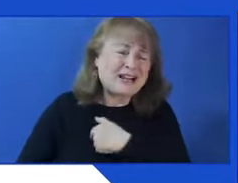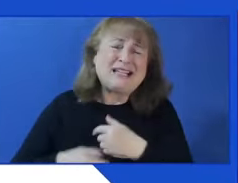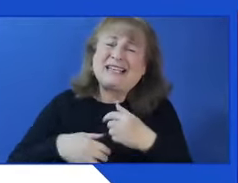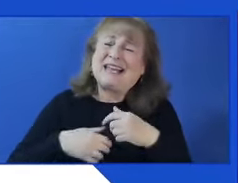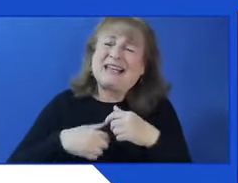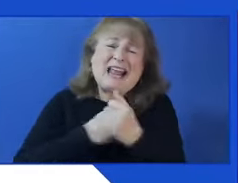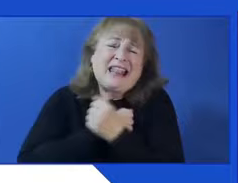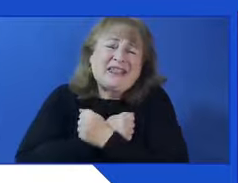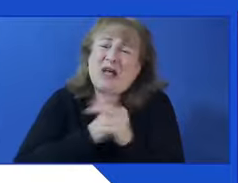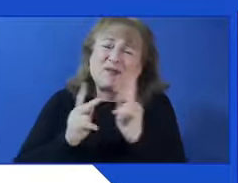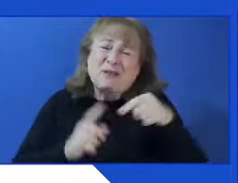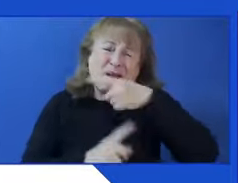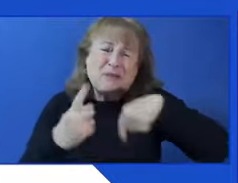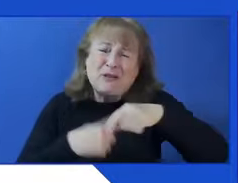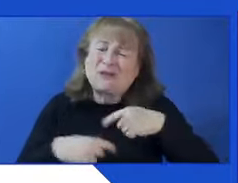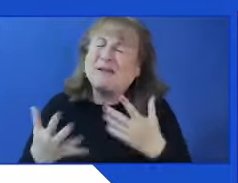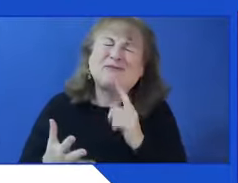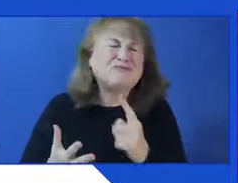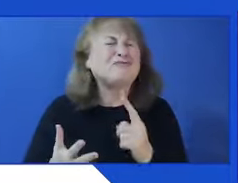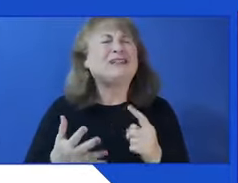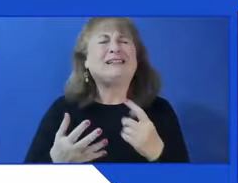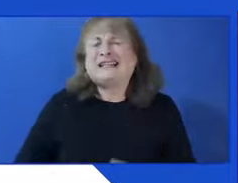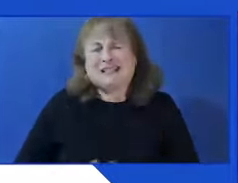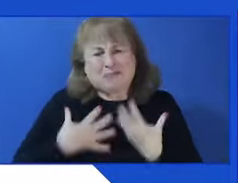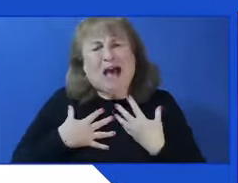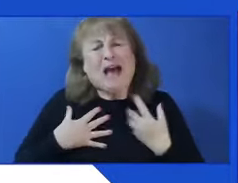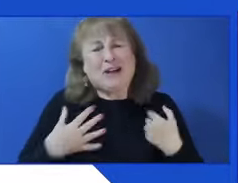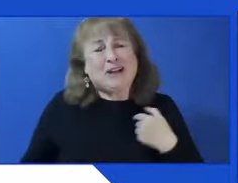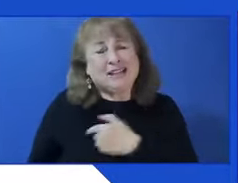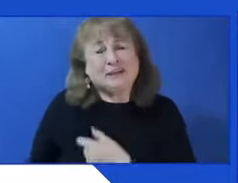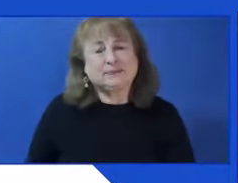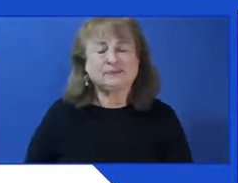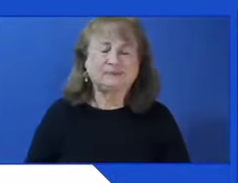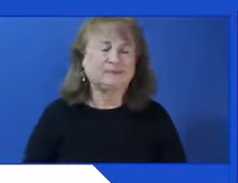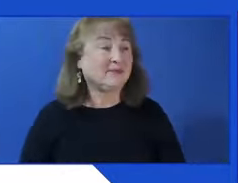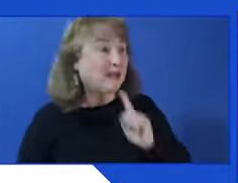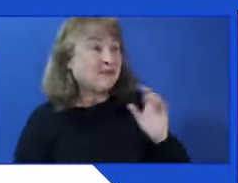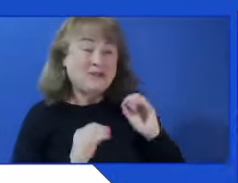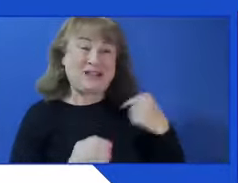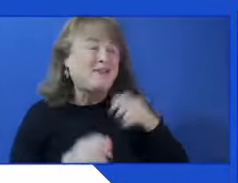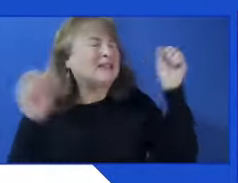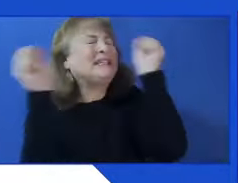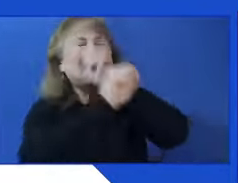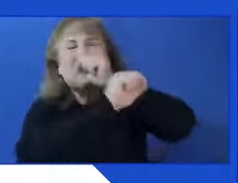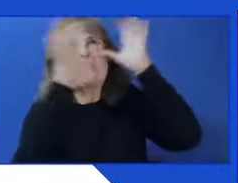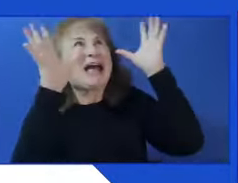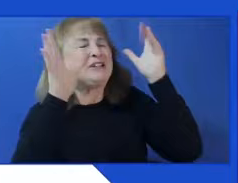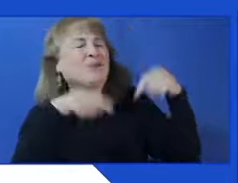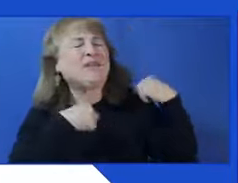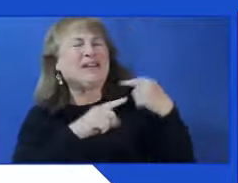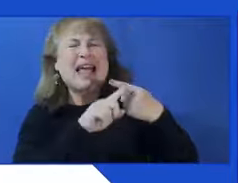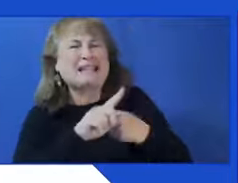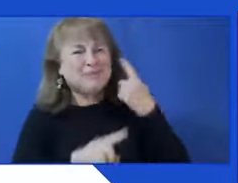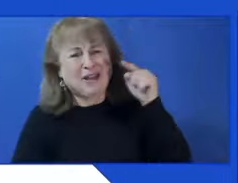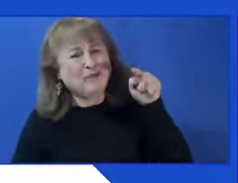and it's truly inspirational. I'm sure none of us can imagine what this last month has been